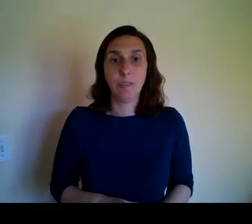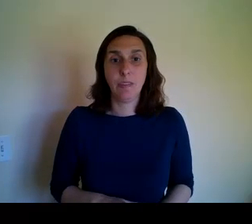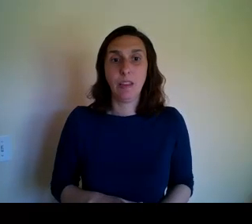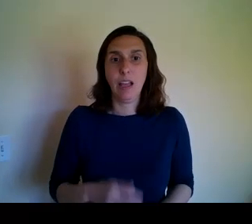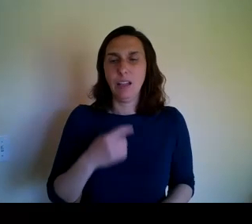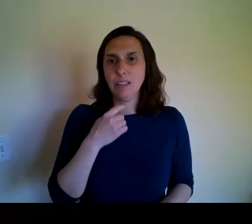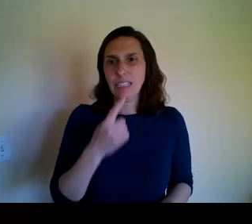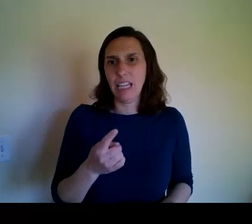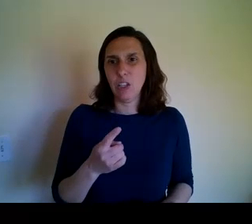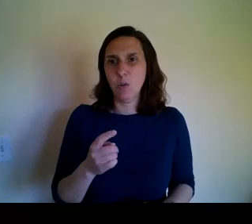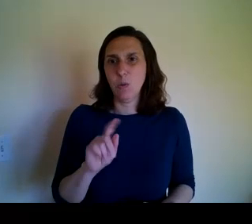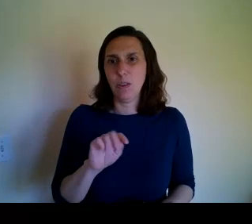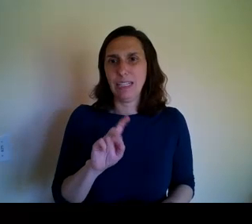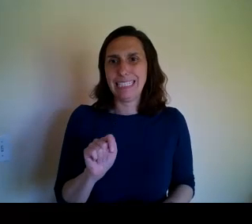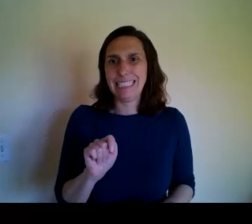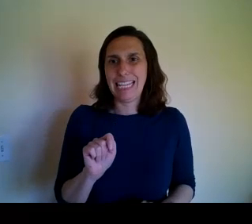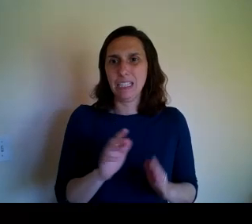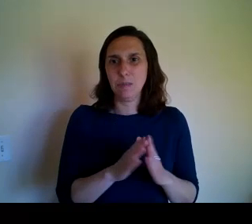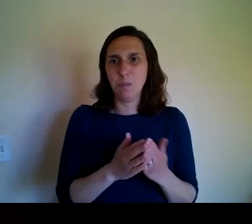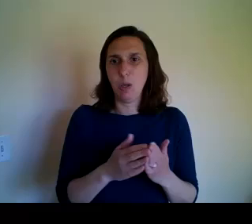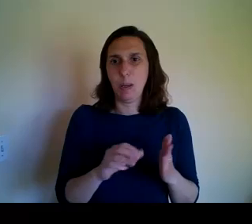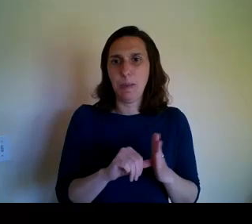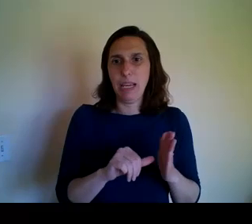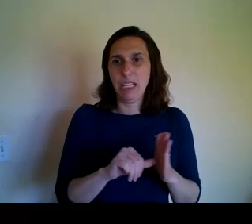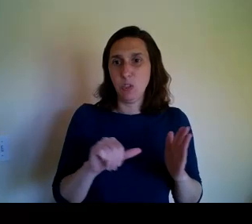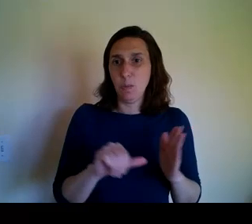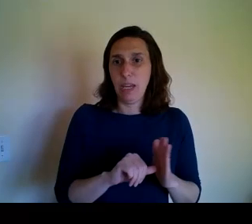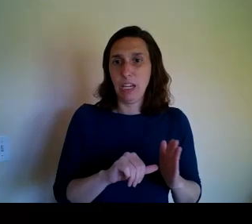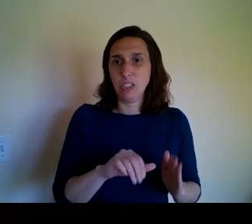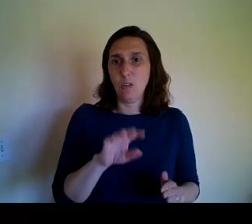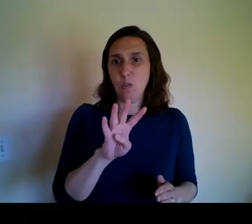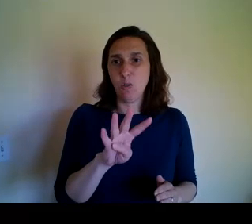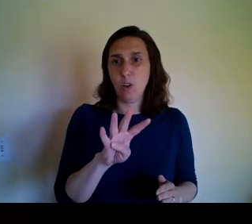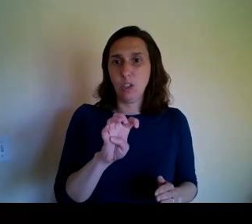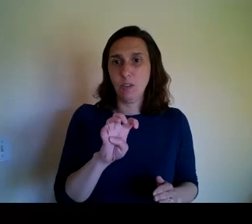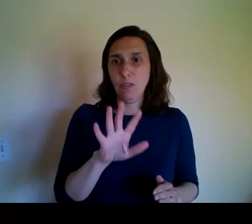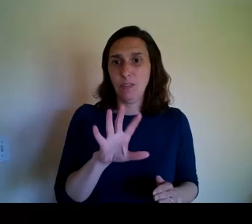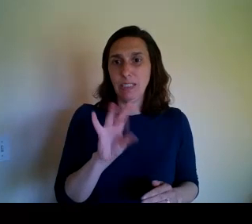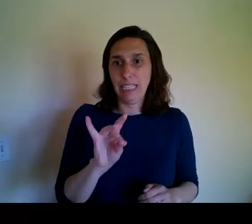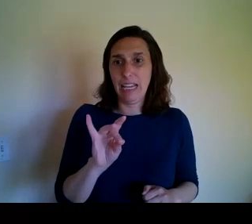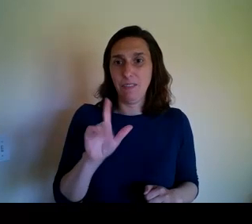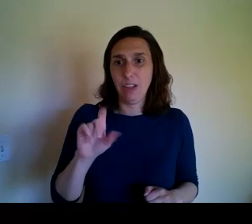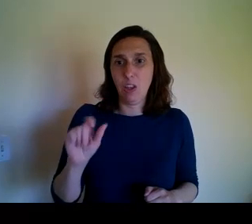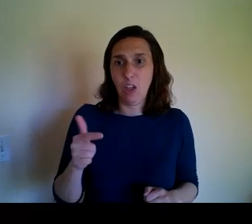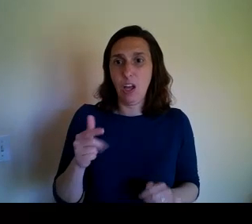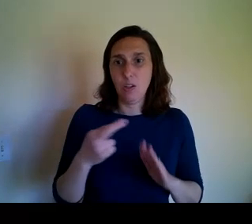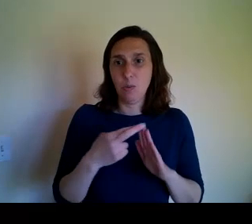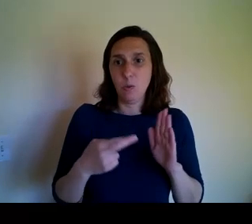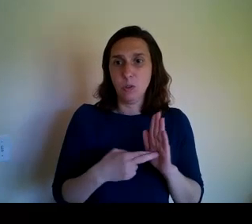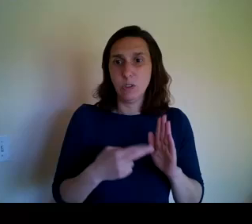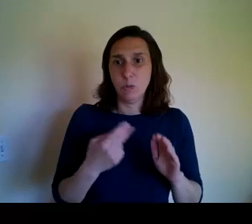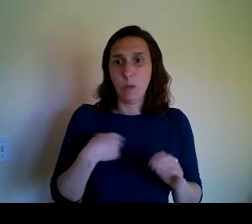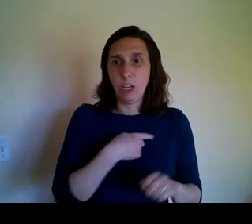rules are screened at us. They're on page 458 for the logarithm, the rules that we're